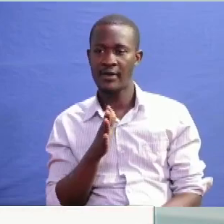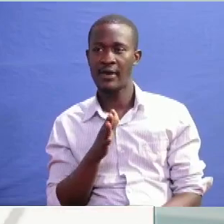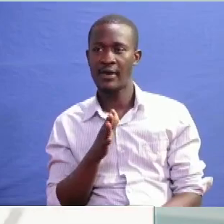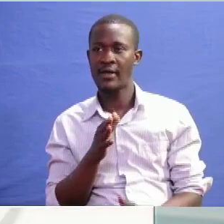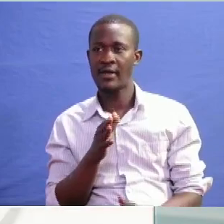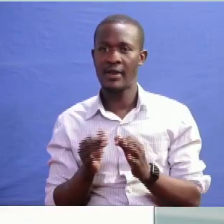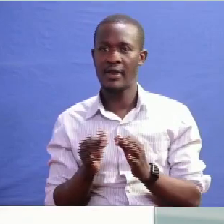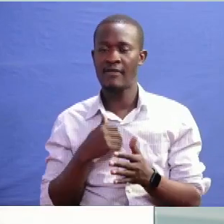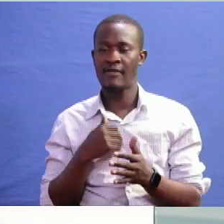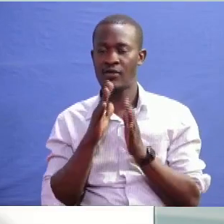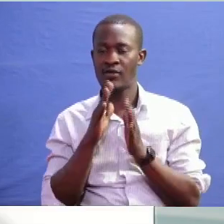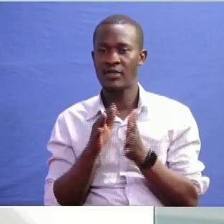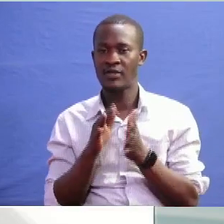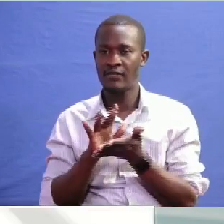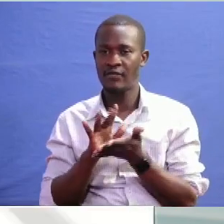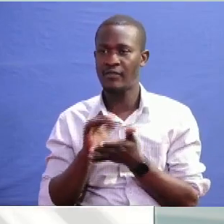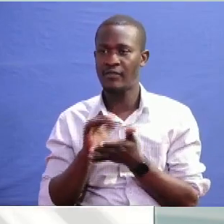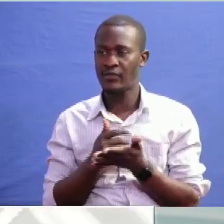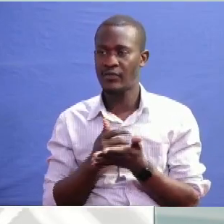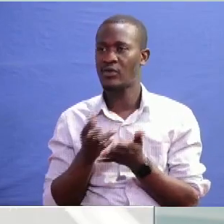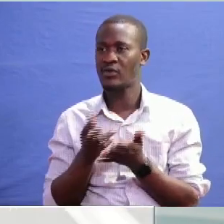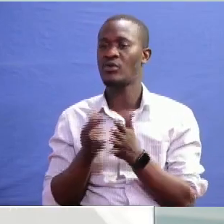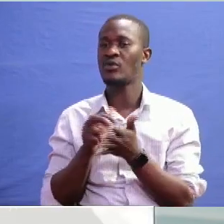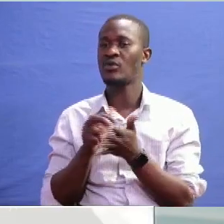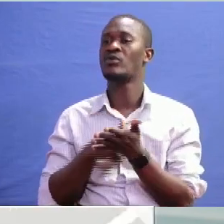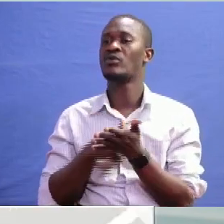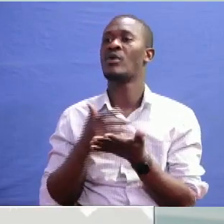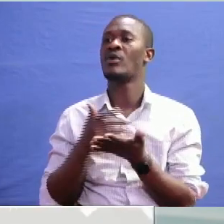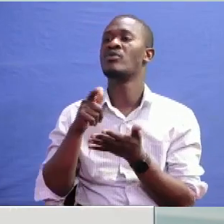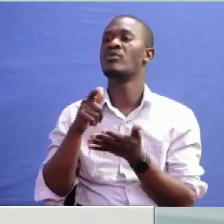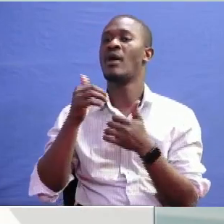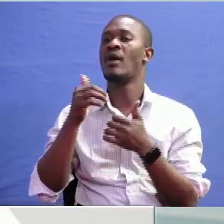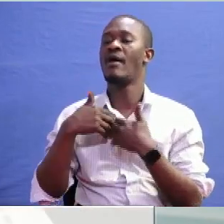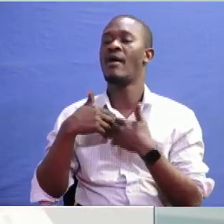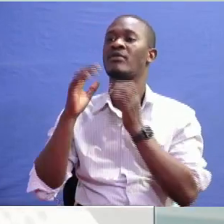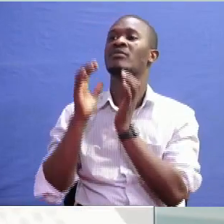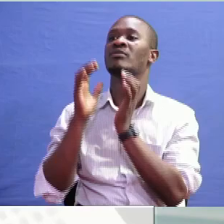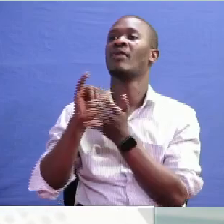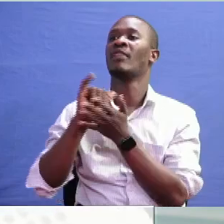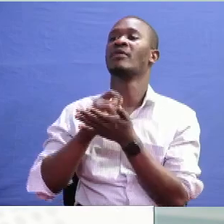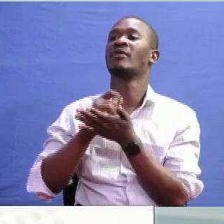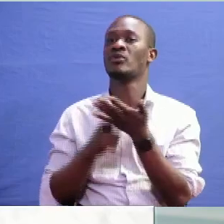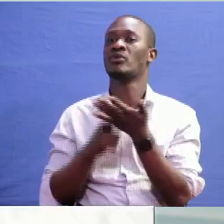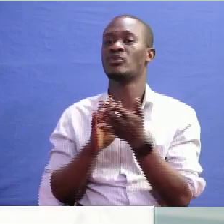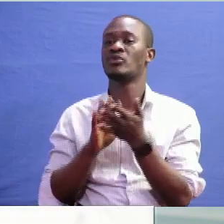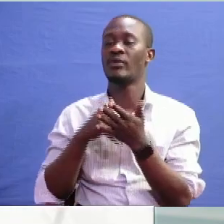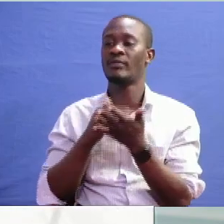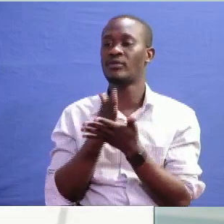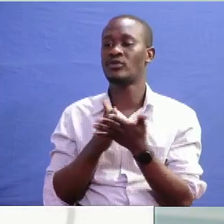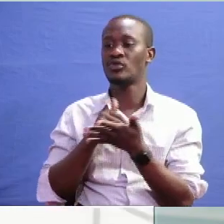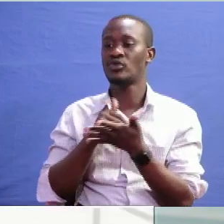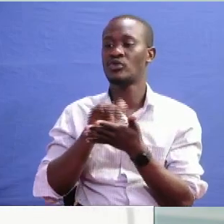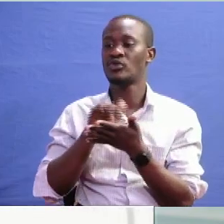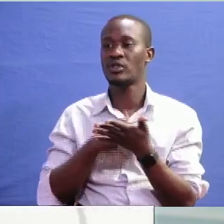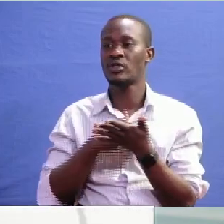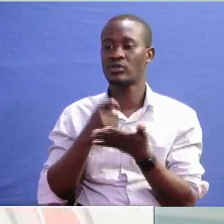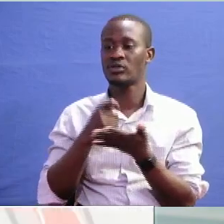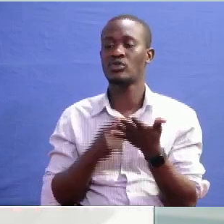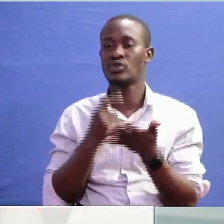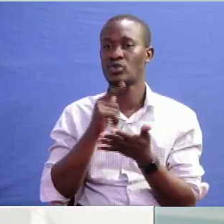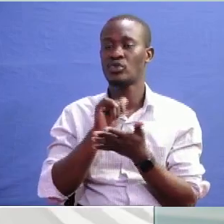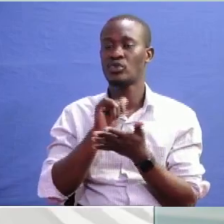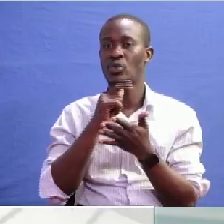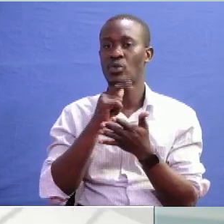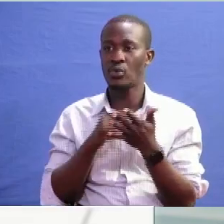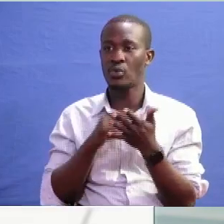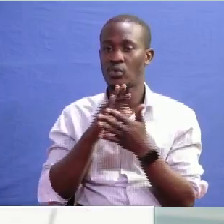you are self-sponsored, then that means you'll have to burden that cost. You'll have to share the burden of that cost. So what is